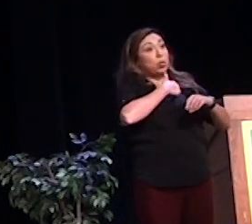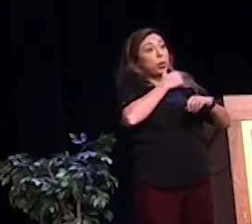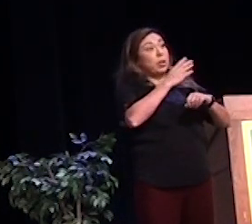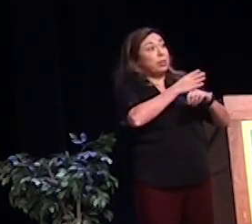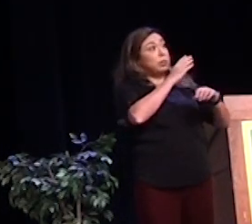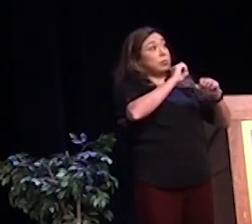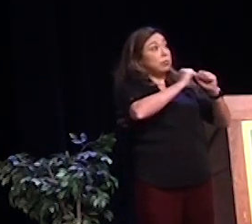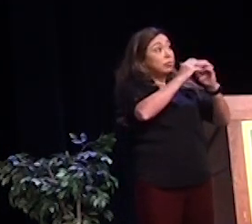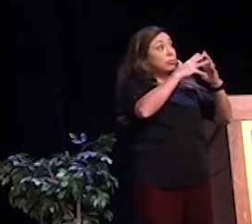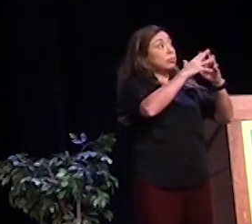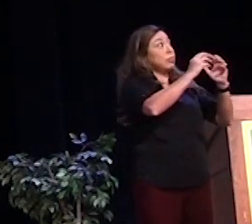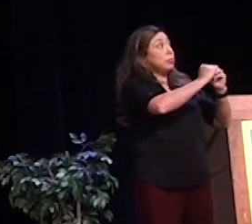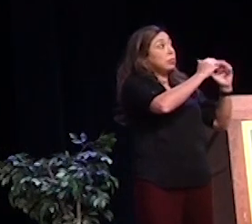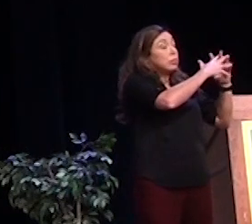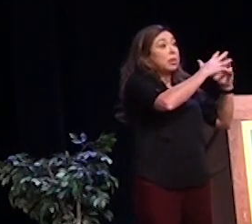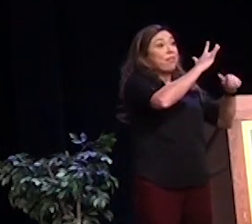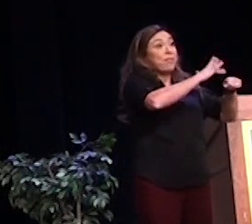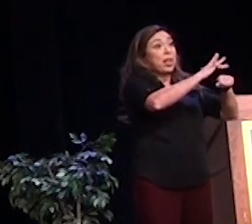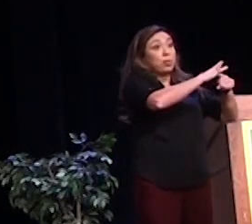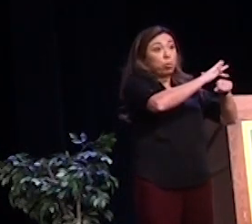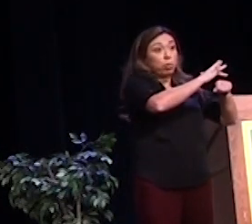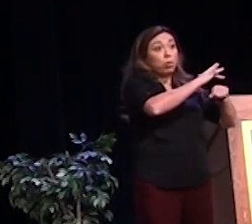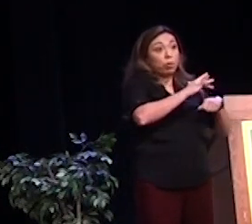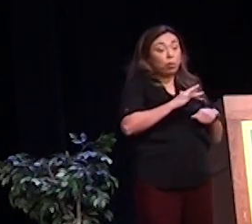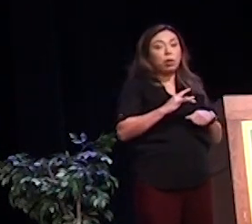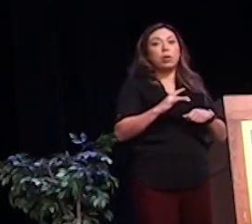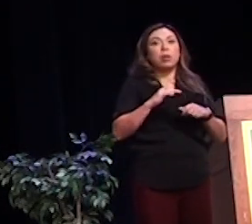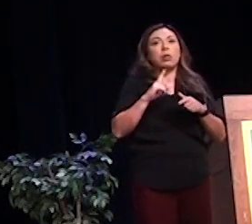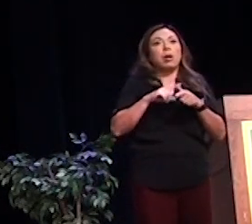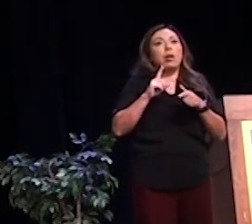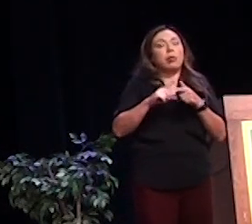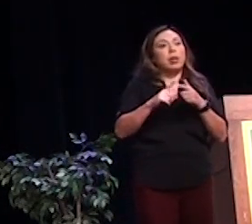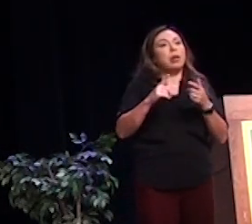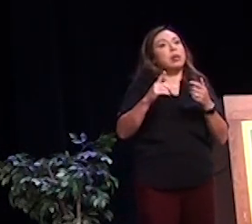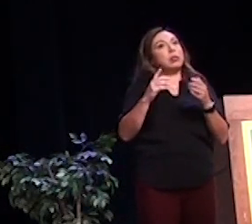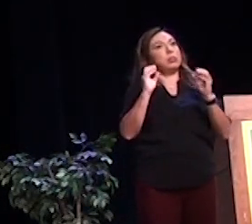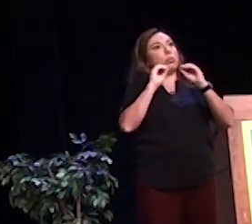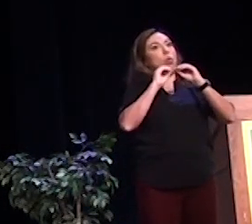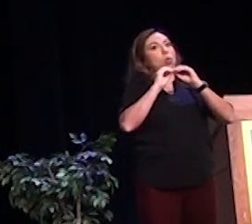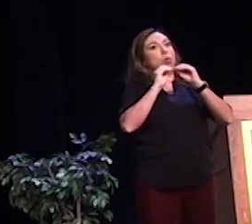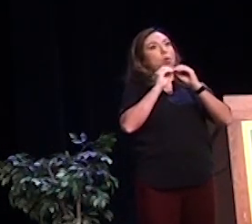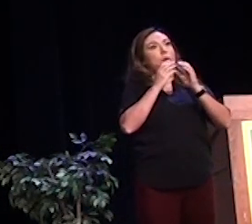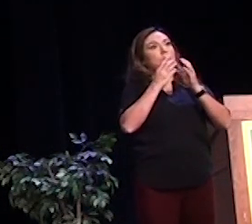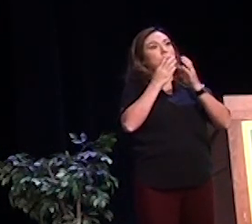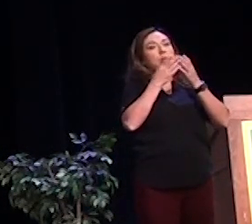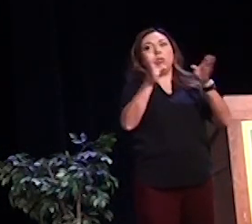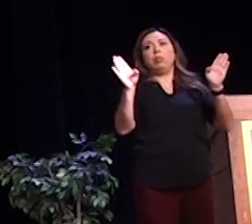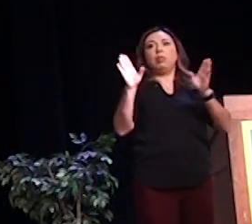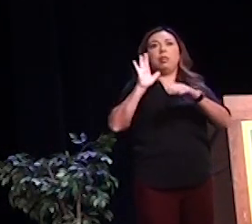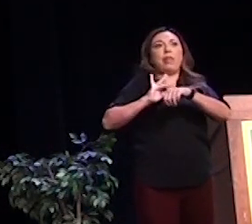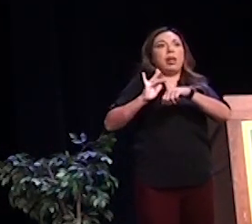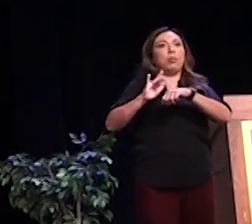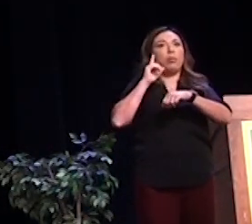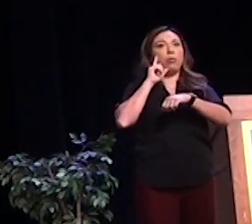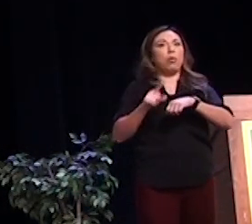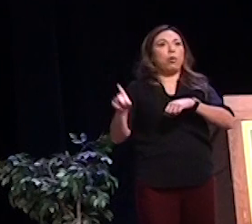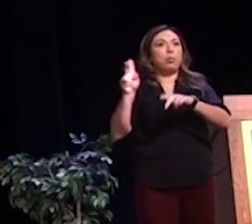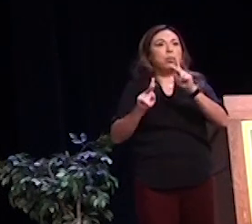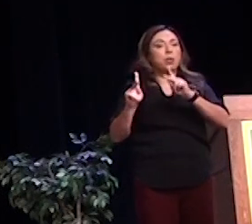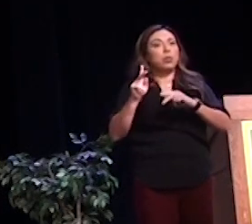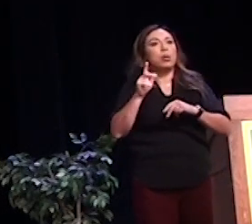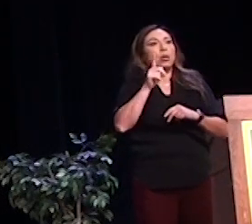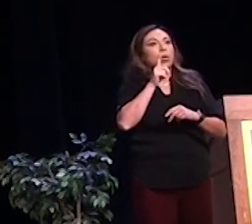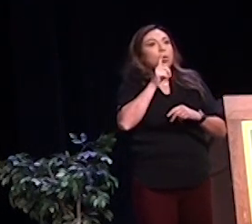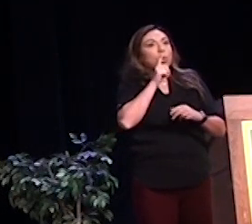housing that's available, then the spectrum seems to be a little bit widening, right? So folks that are living